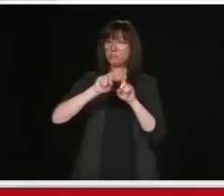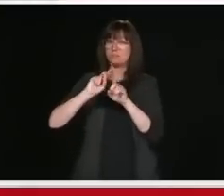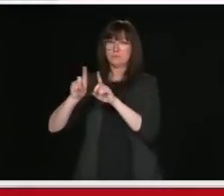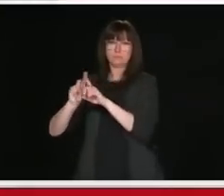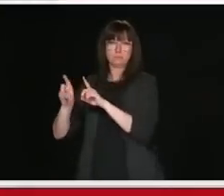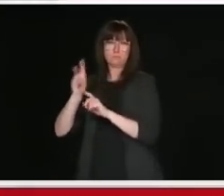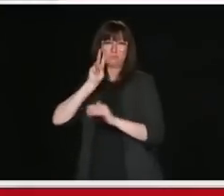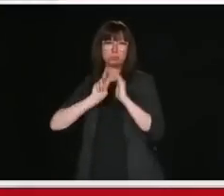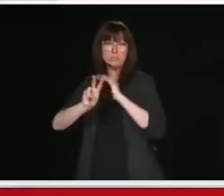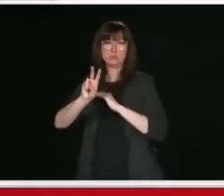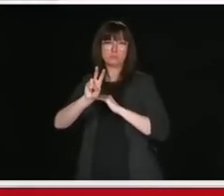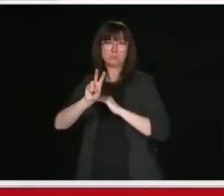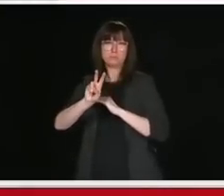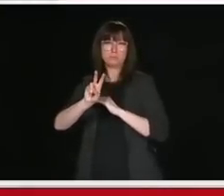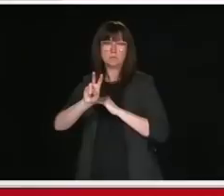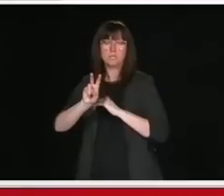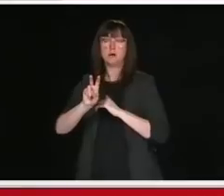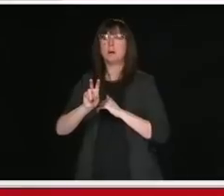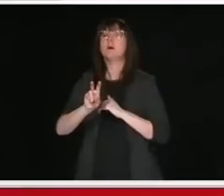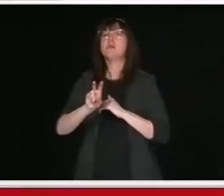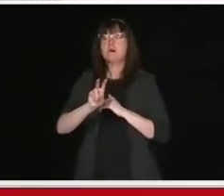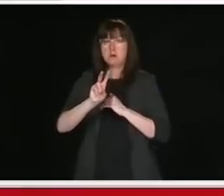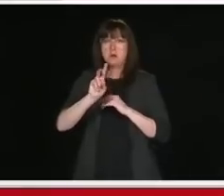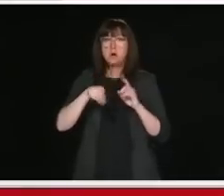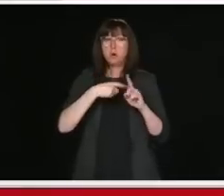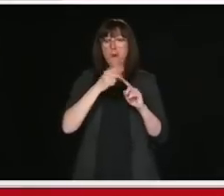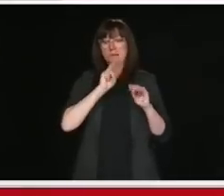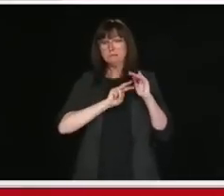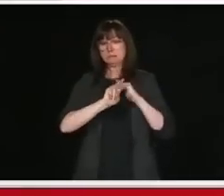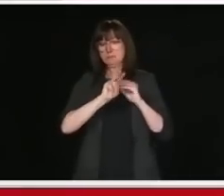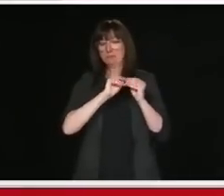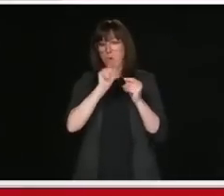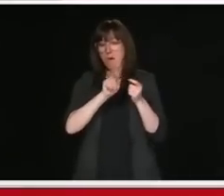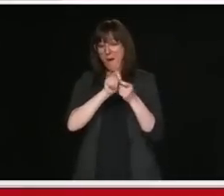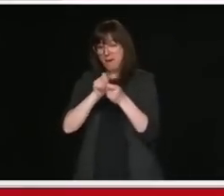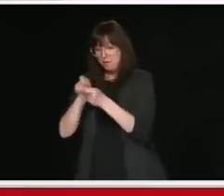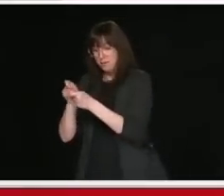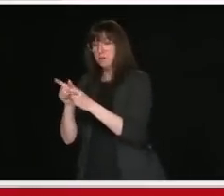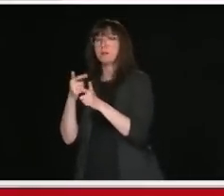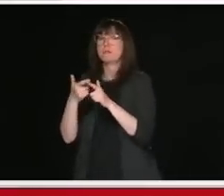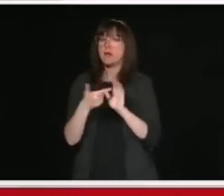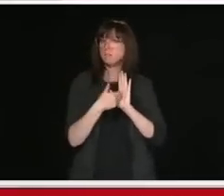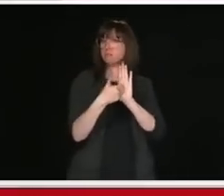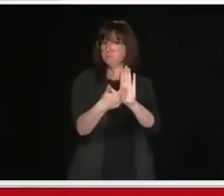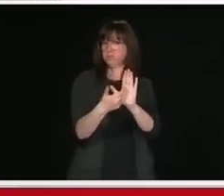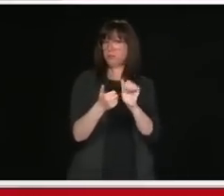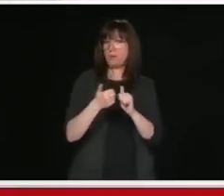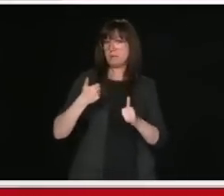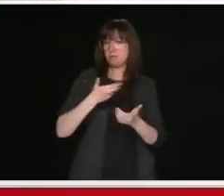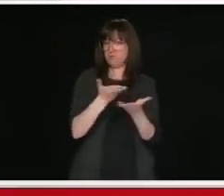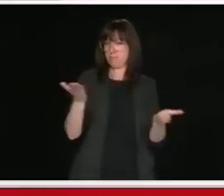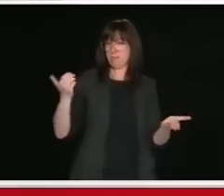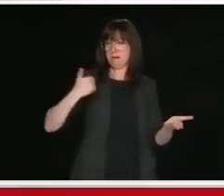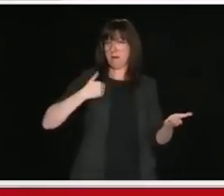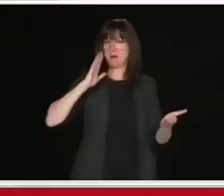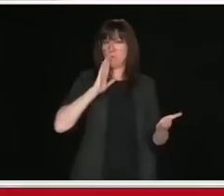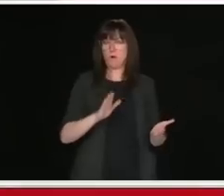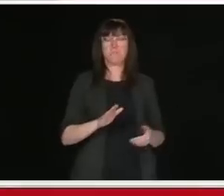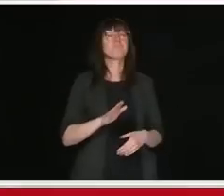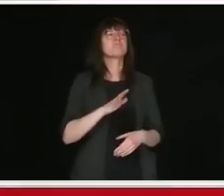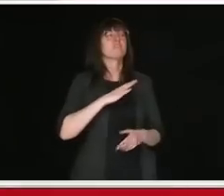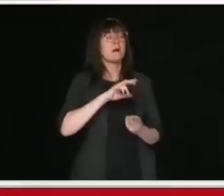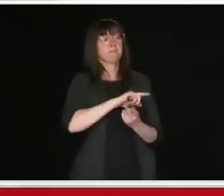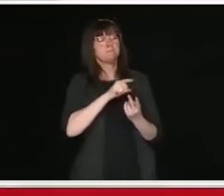more accurate, we look forward to sharing them with Canadians. Just to switch gears now on China, U.S. intelligence reports reveal